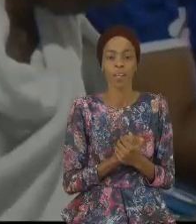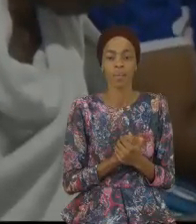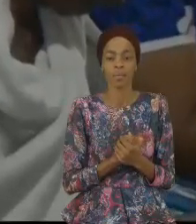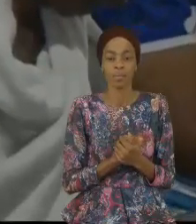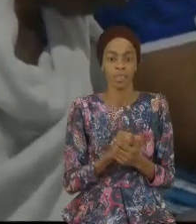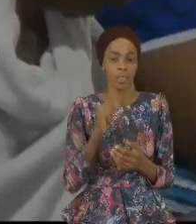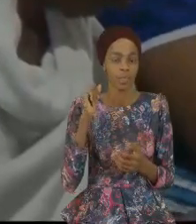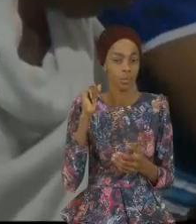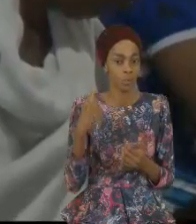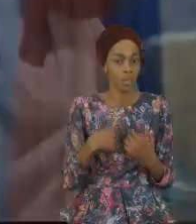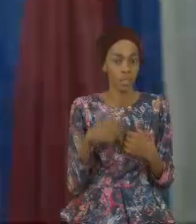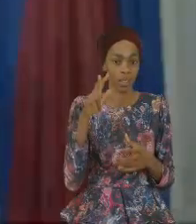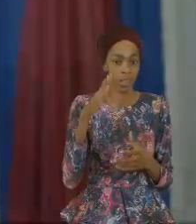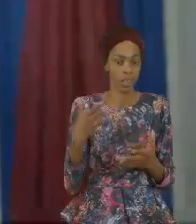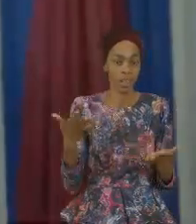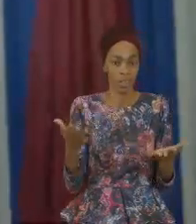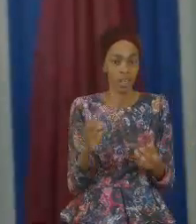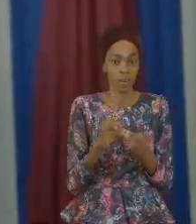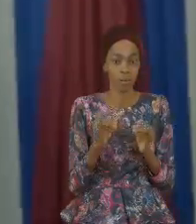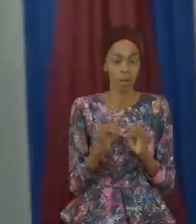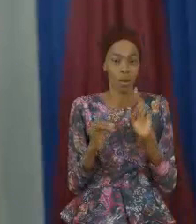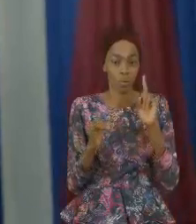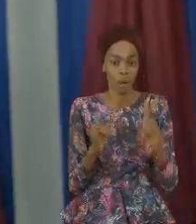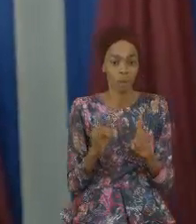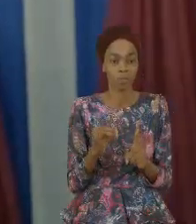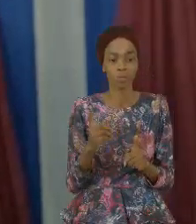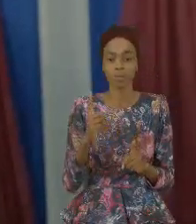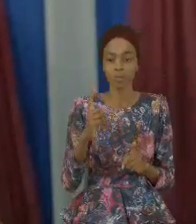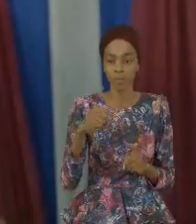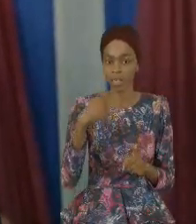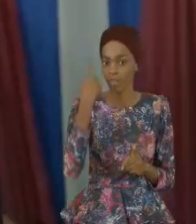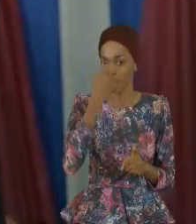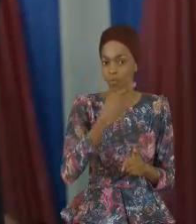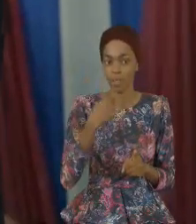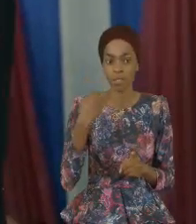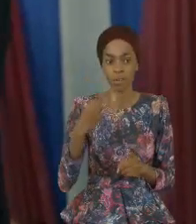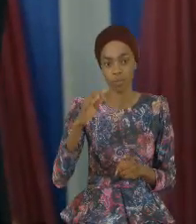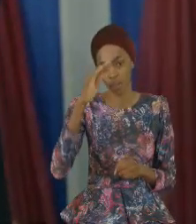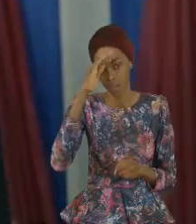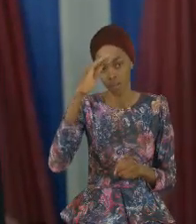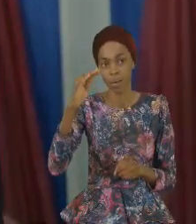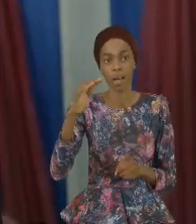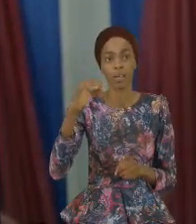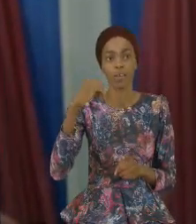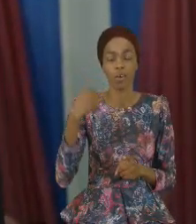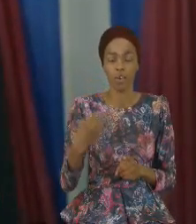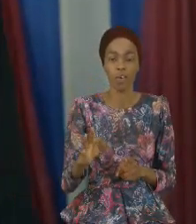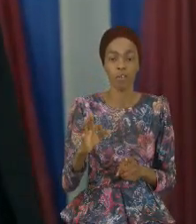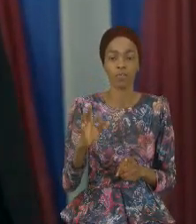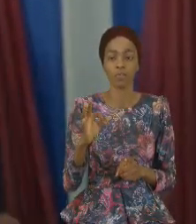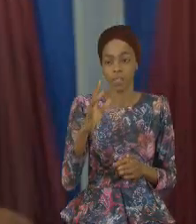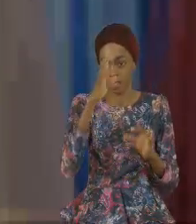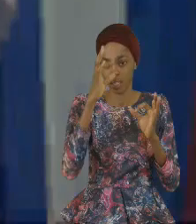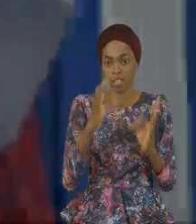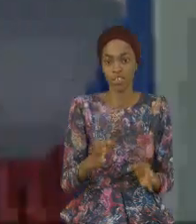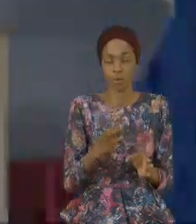three things there. Number one, we're looking at the face of a man of decision and determination. You